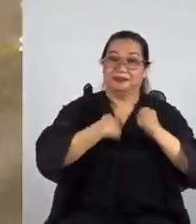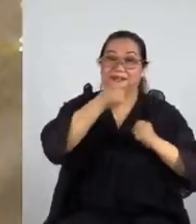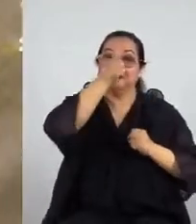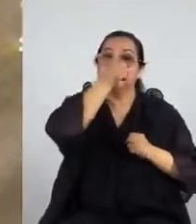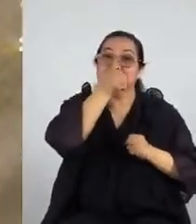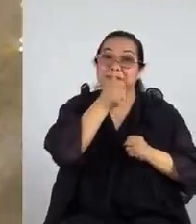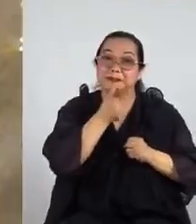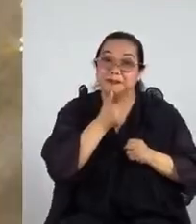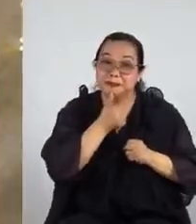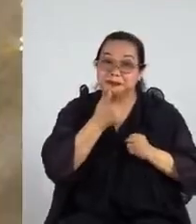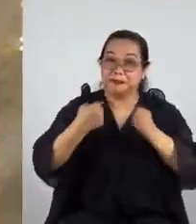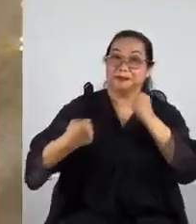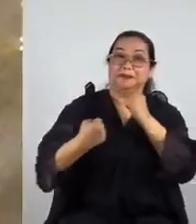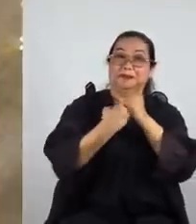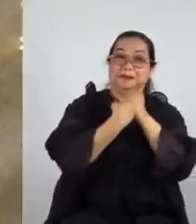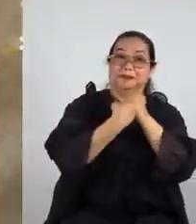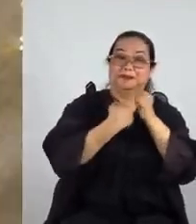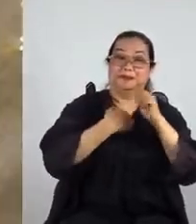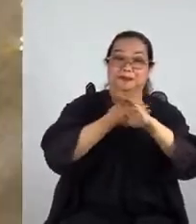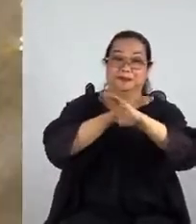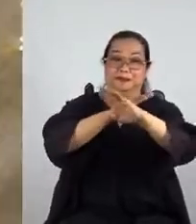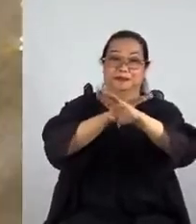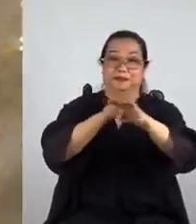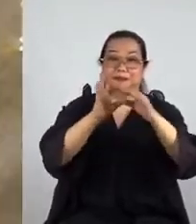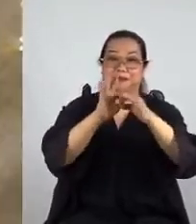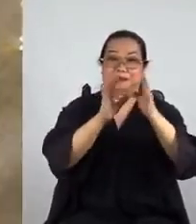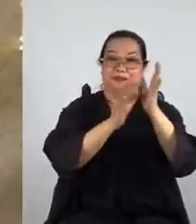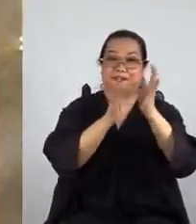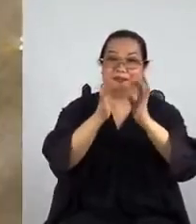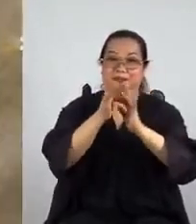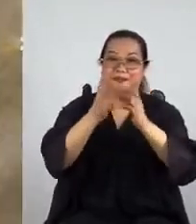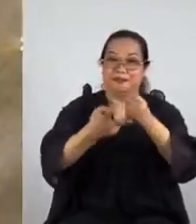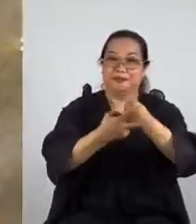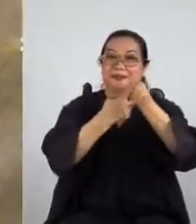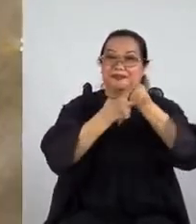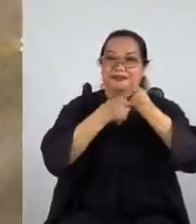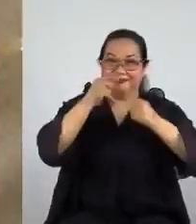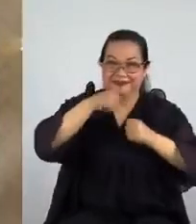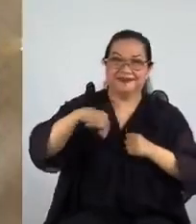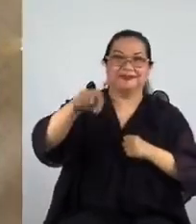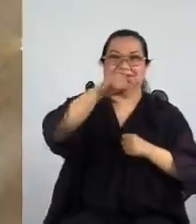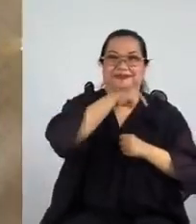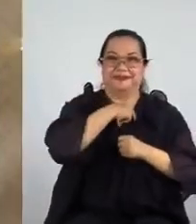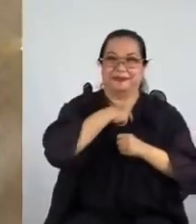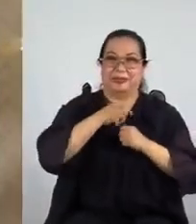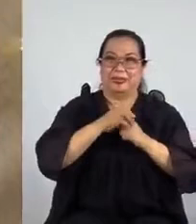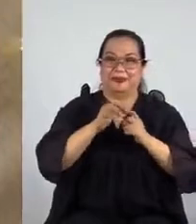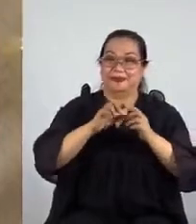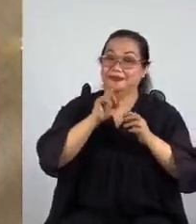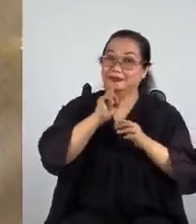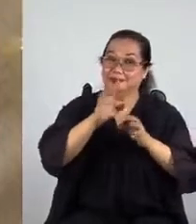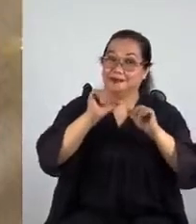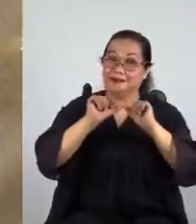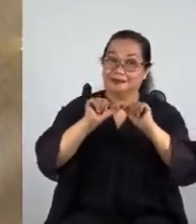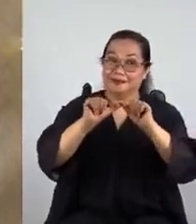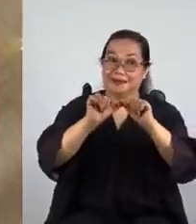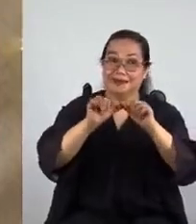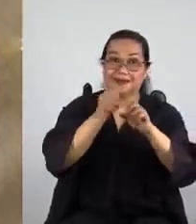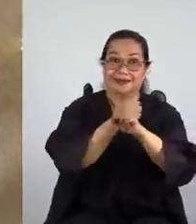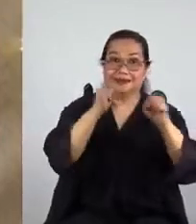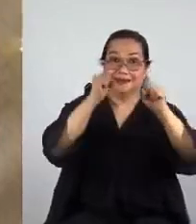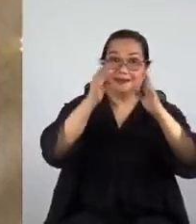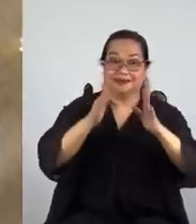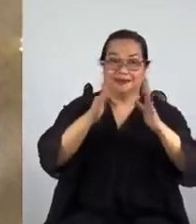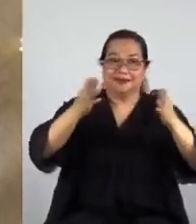of the saints is in fact the protection of Jesus preserving us. And the perseverance of the saints is in fact